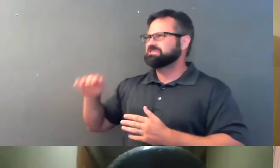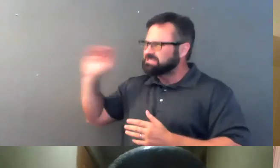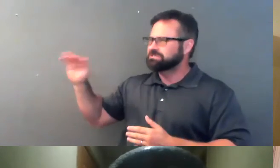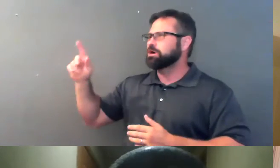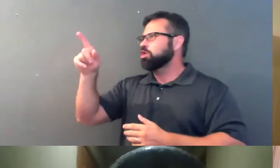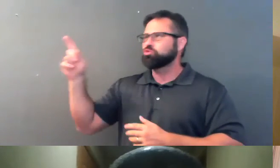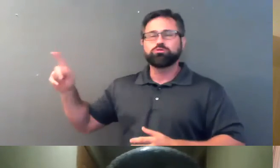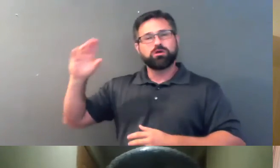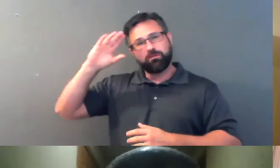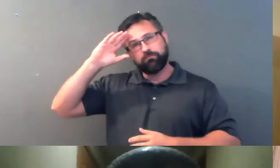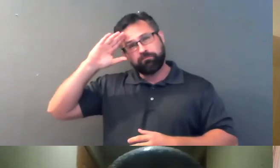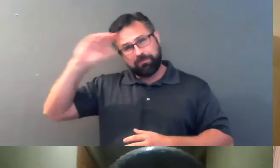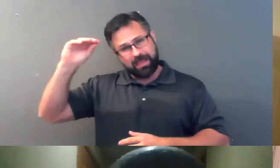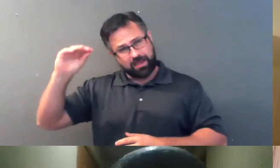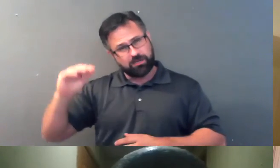understand